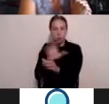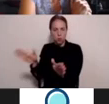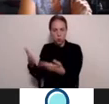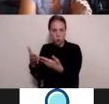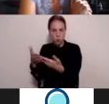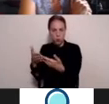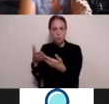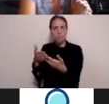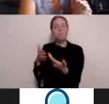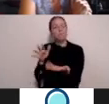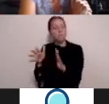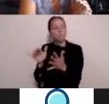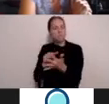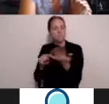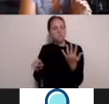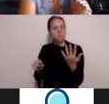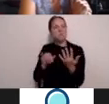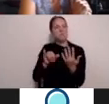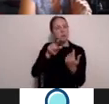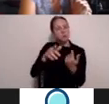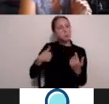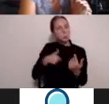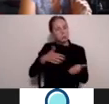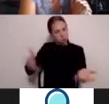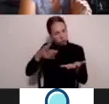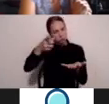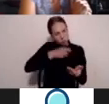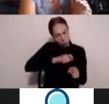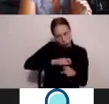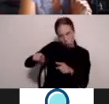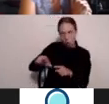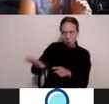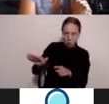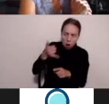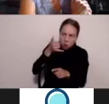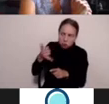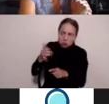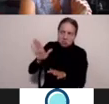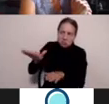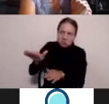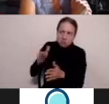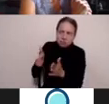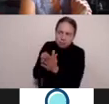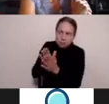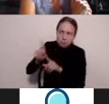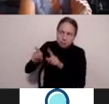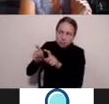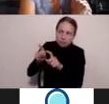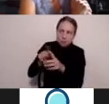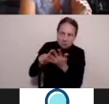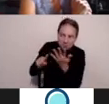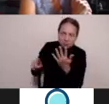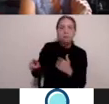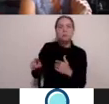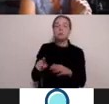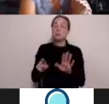sorts of things. So just to reiterate that it's just so important that immunizations happen in a timely way.